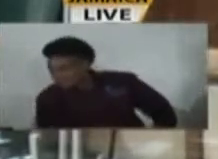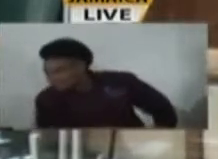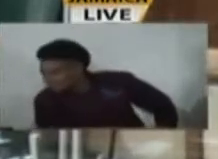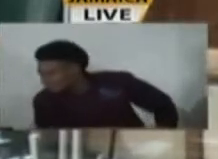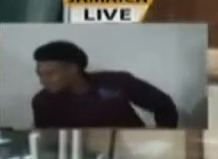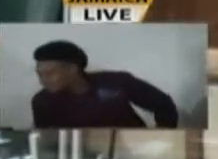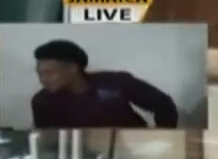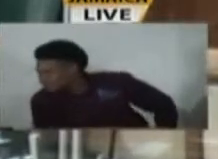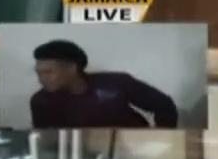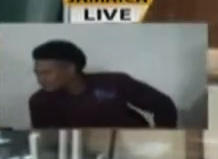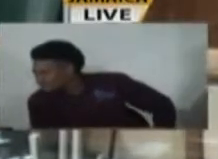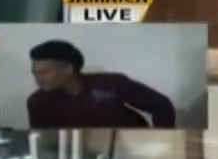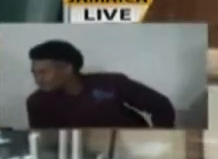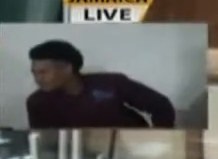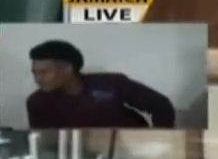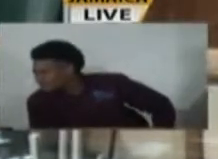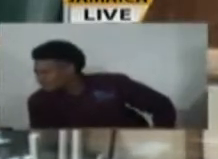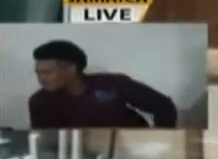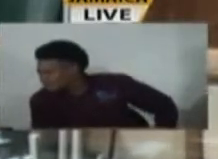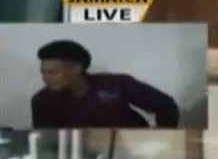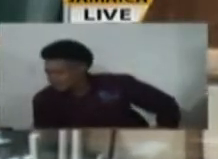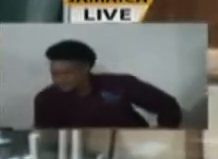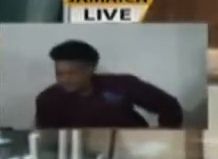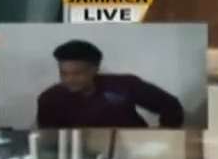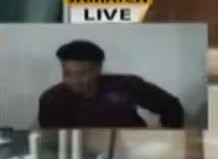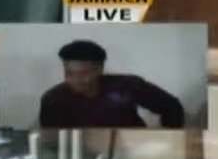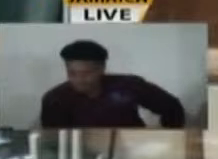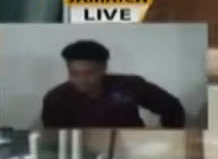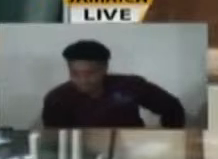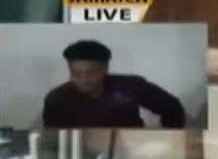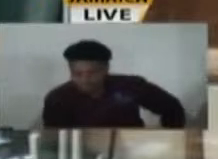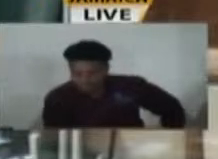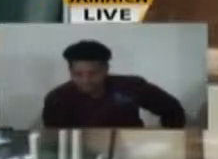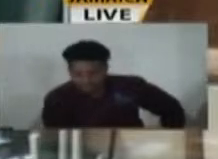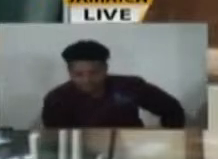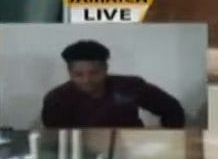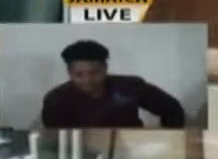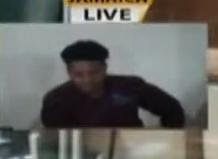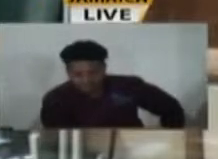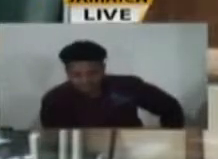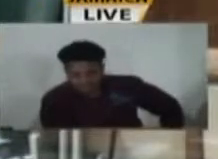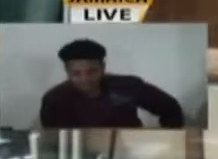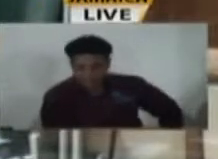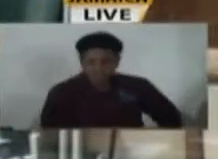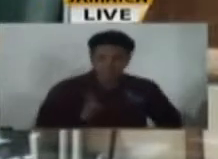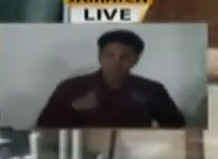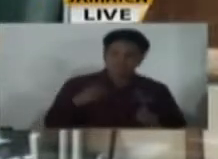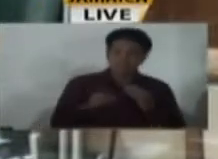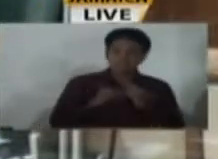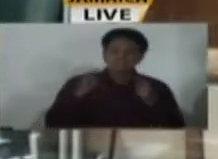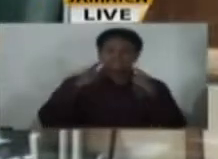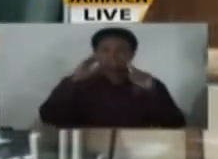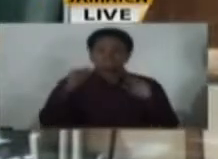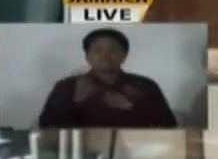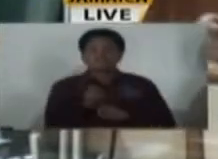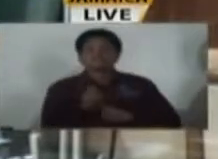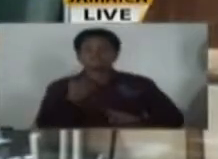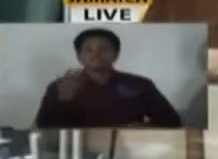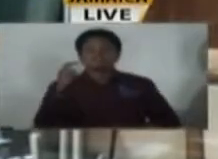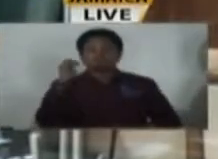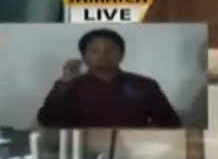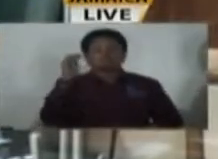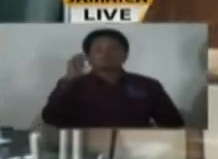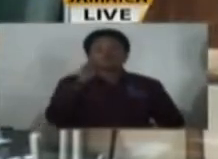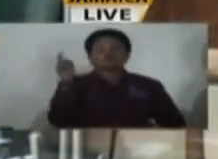Madam Speaker, we're also likely to achieve this. We're also likely to achieve this by expansion of the Mobay to